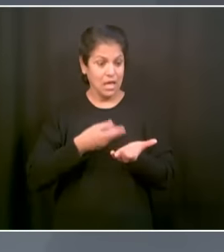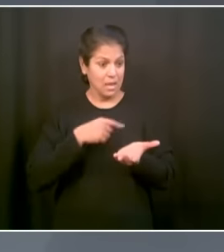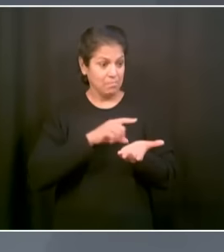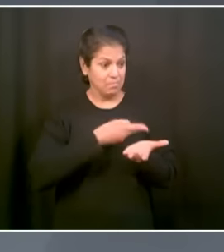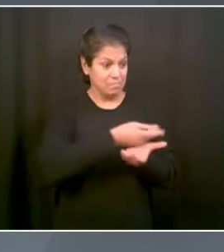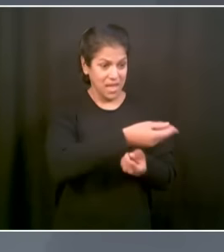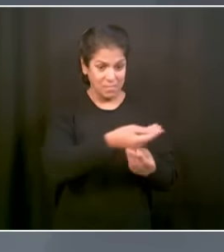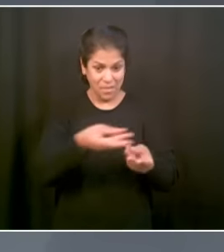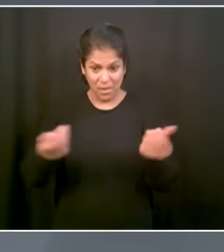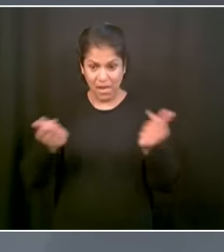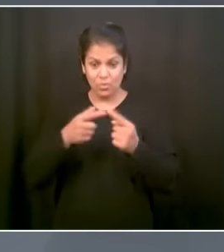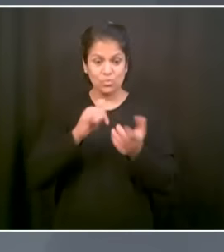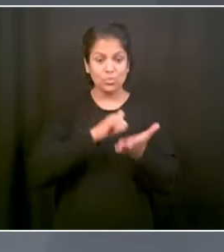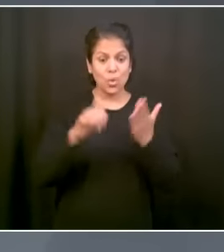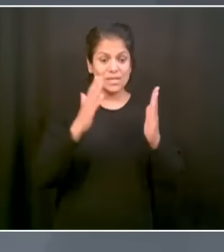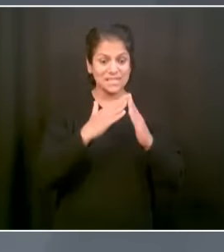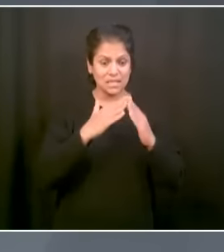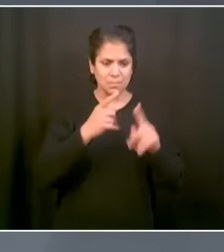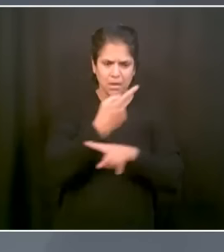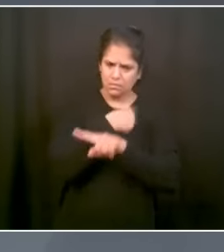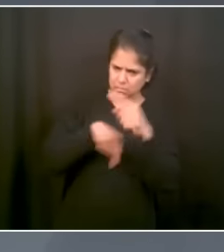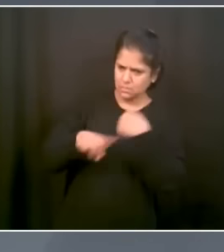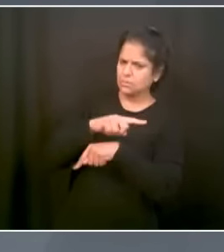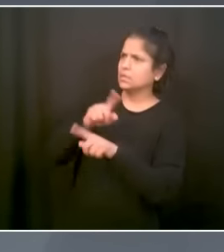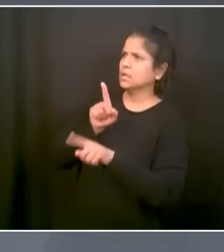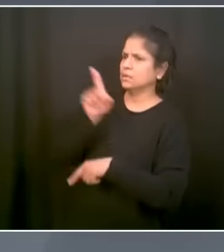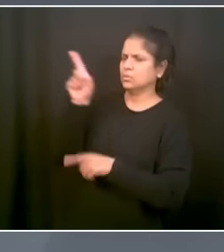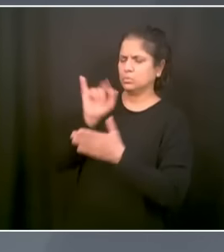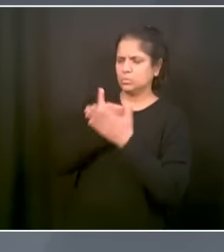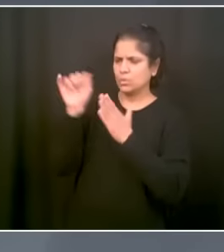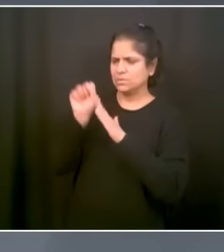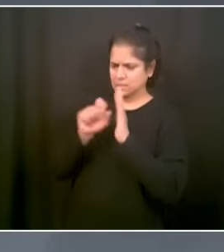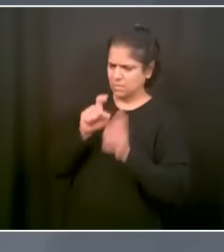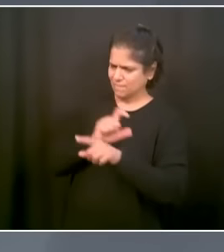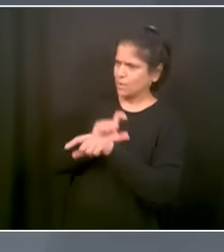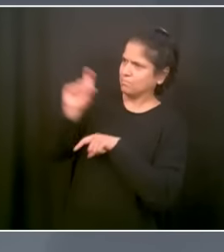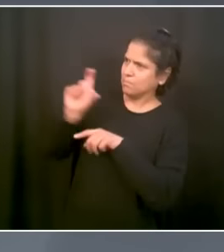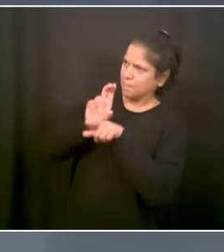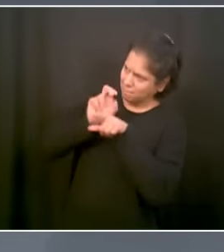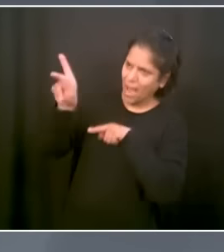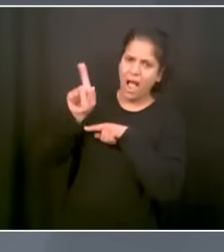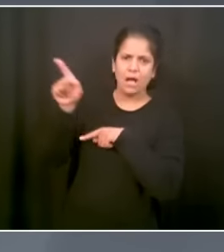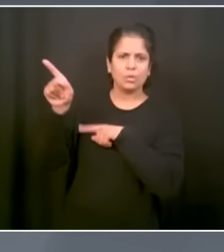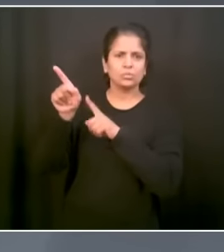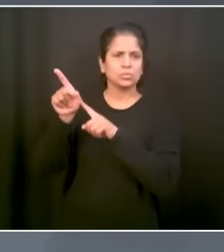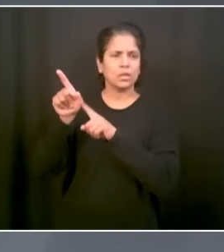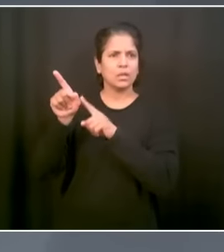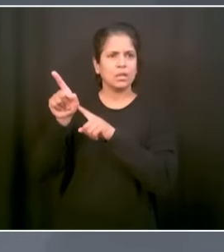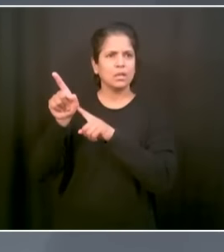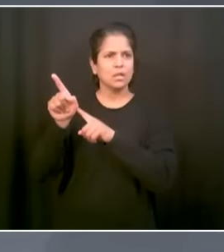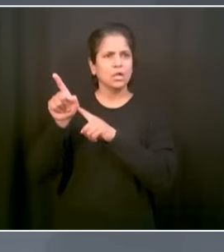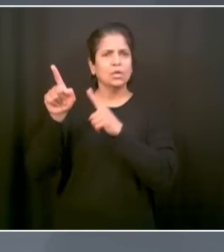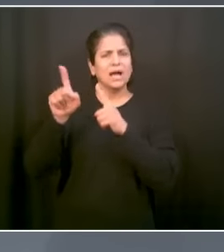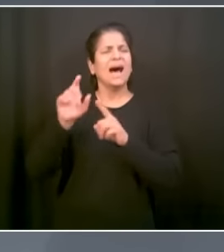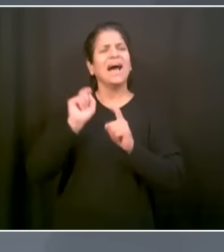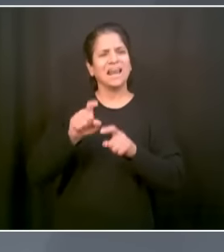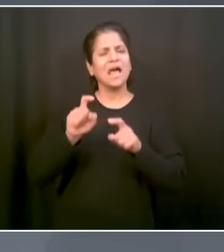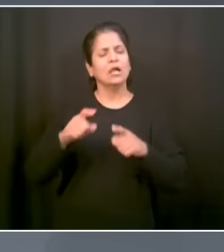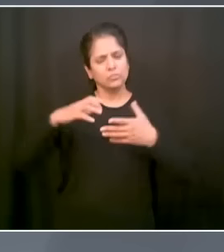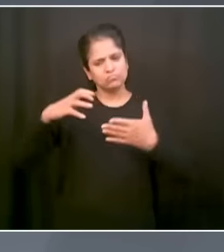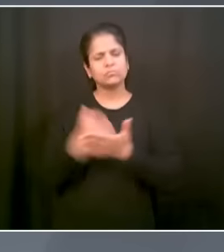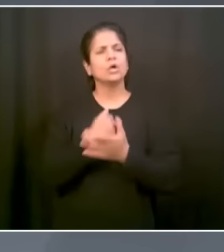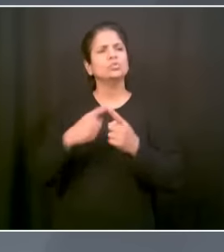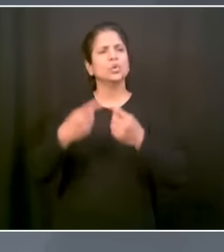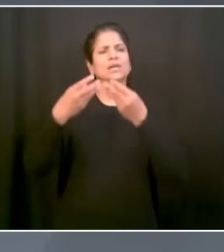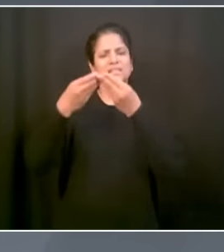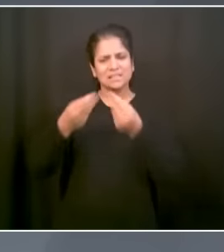now is an opportunity to not only resolve this fiscal crisis, but also to put ourselves back on the firm fiscal footing